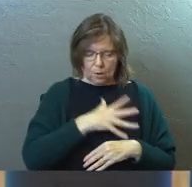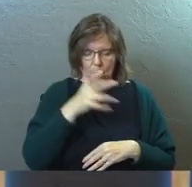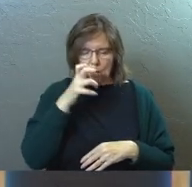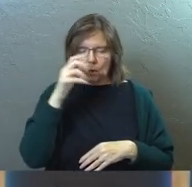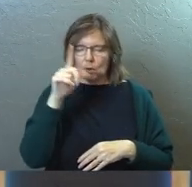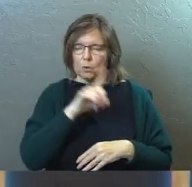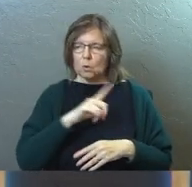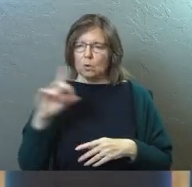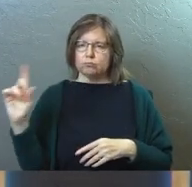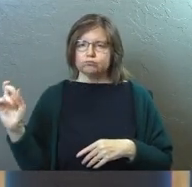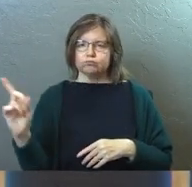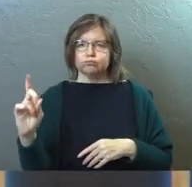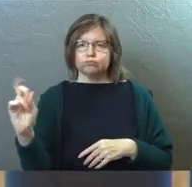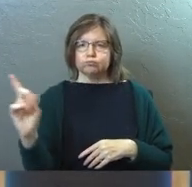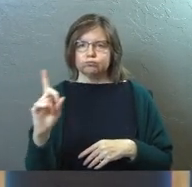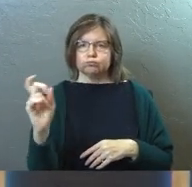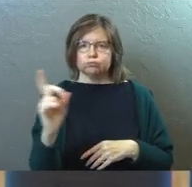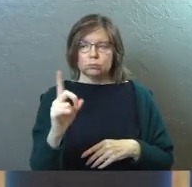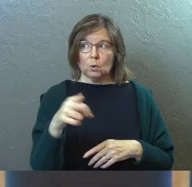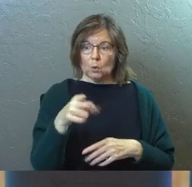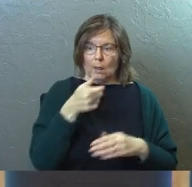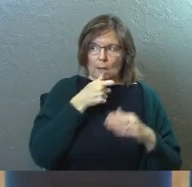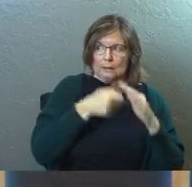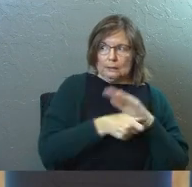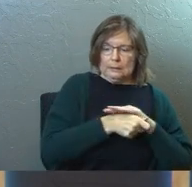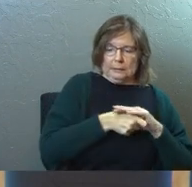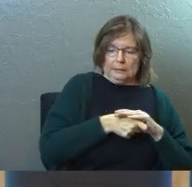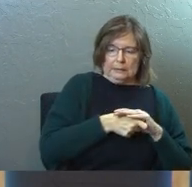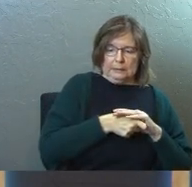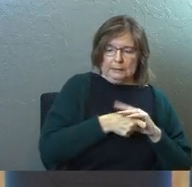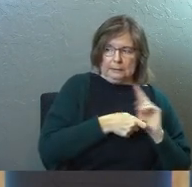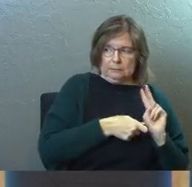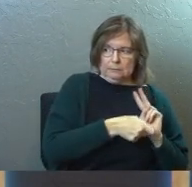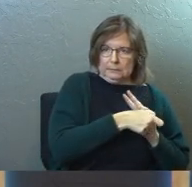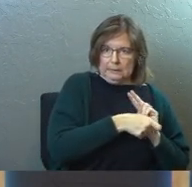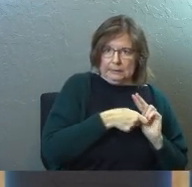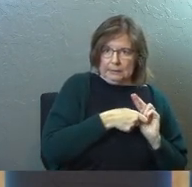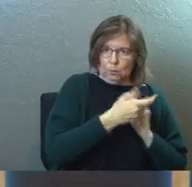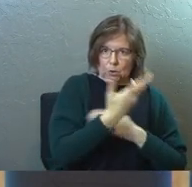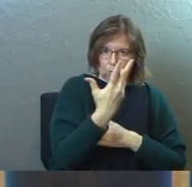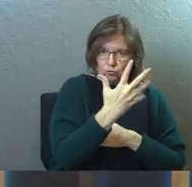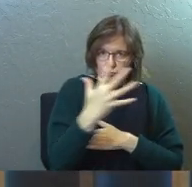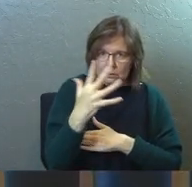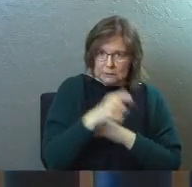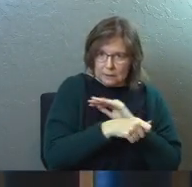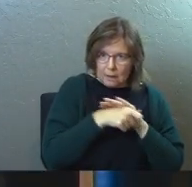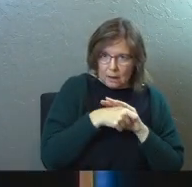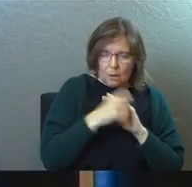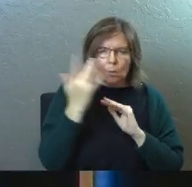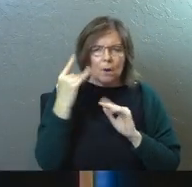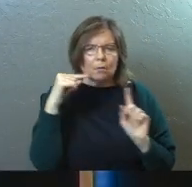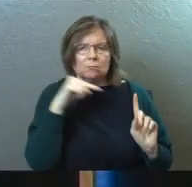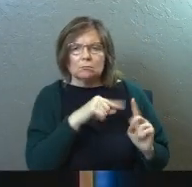Lord walking about in the garden, so they hid from the Lord among the trees. Why are they hiding?